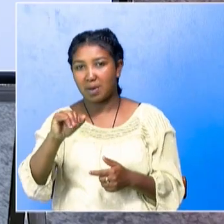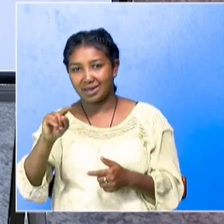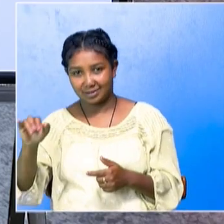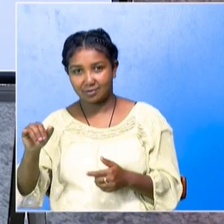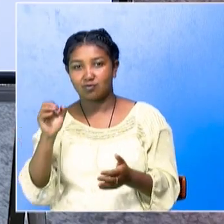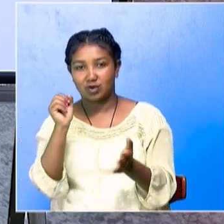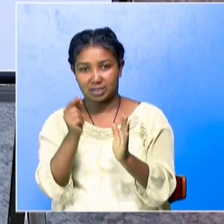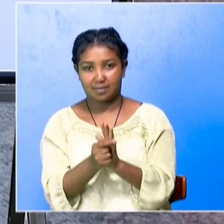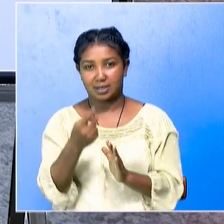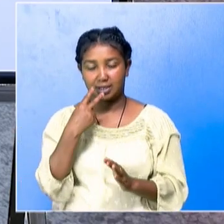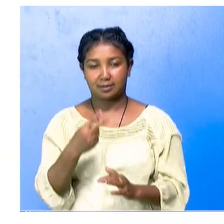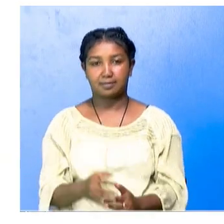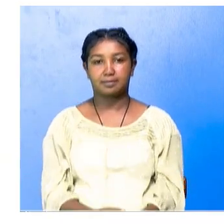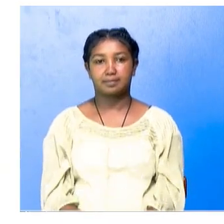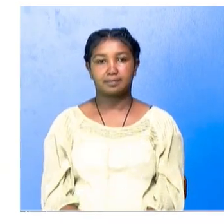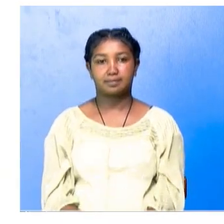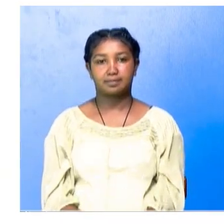For example, here is